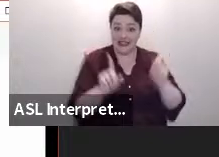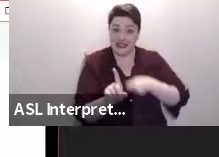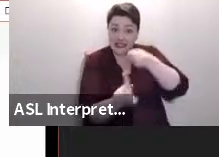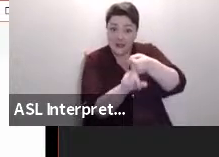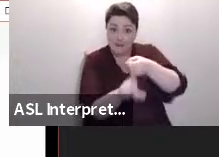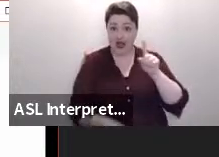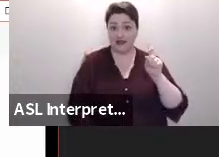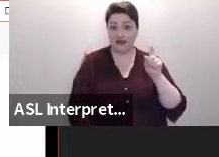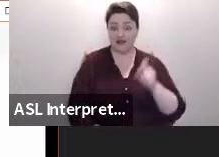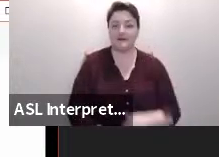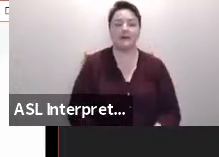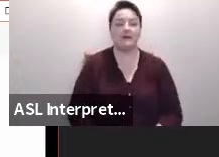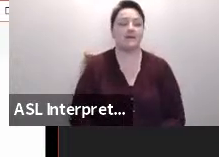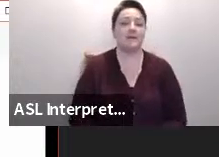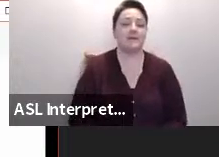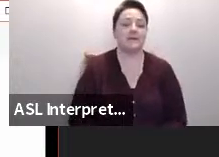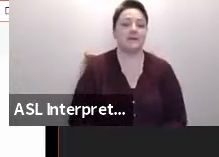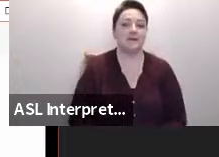So